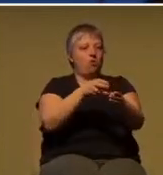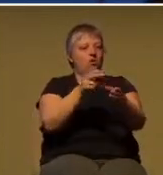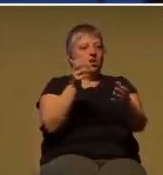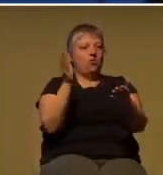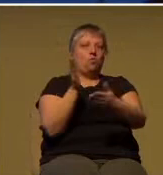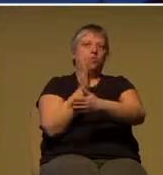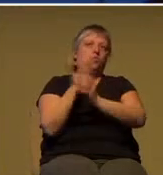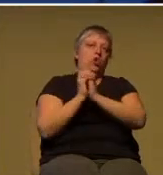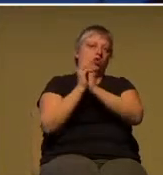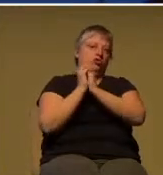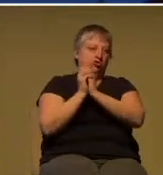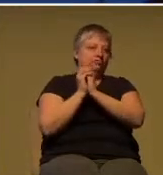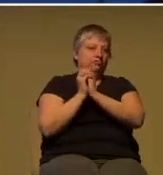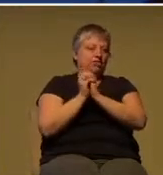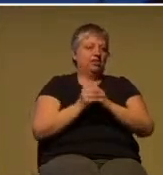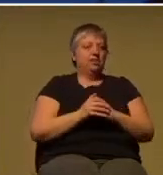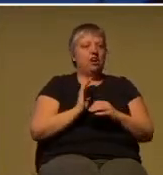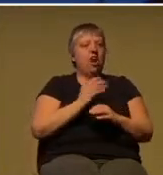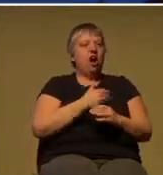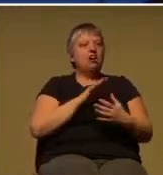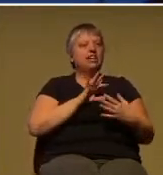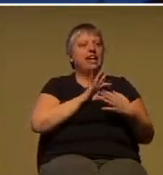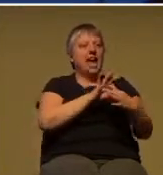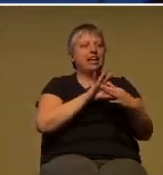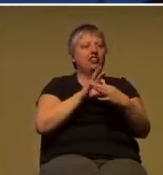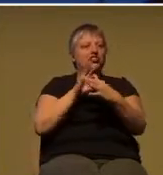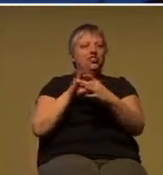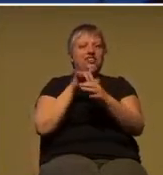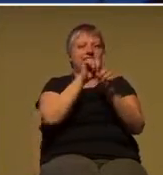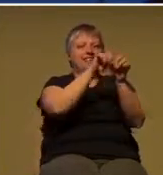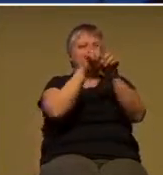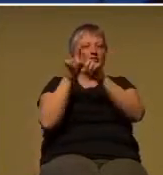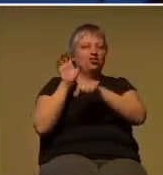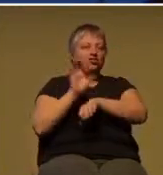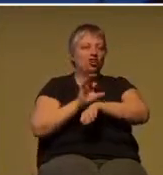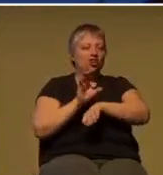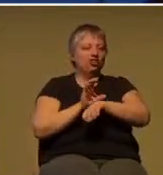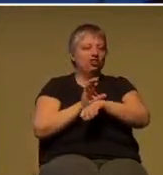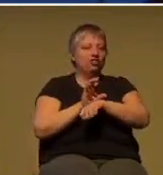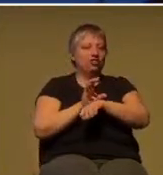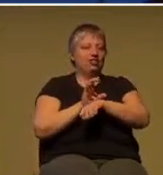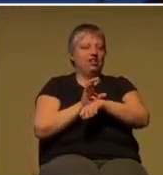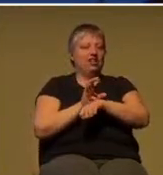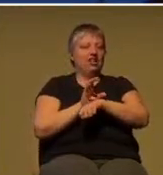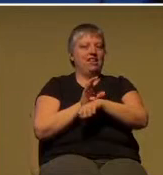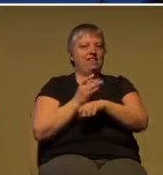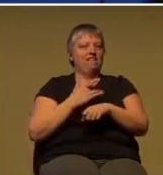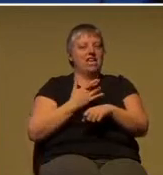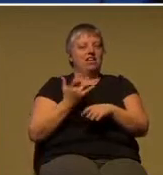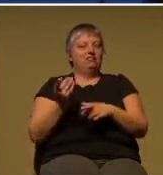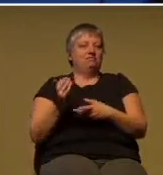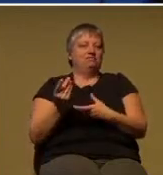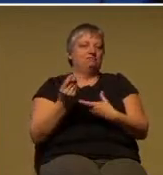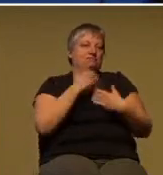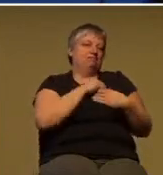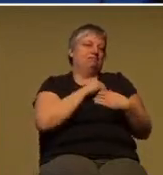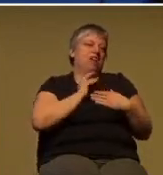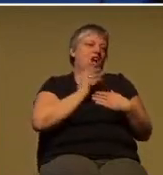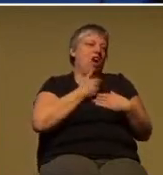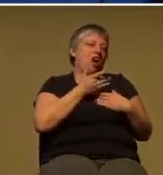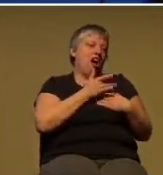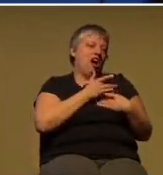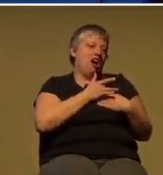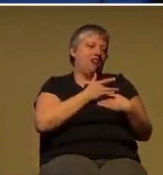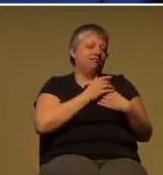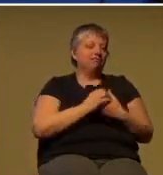The connection that we make with these churches, it's like you're carrying a piece of that church in your heart. I just getting in